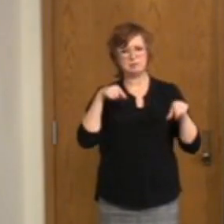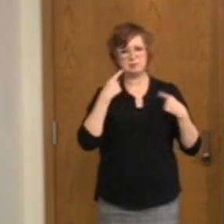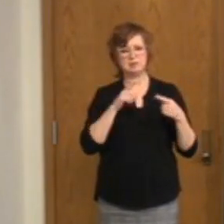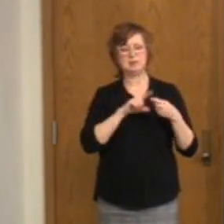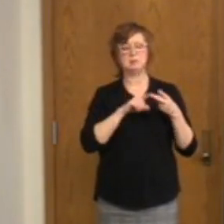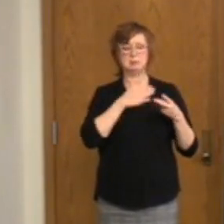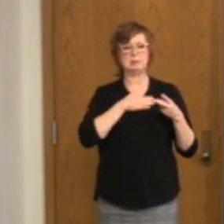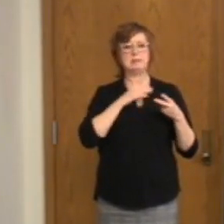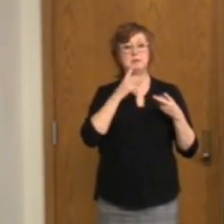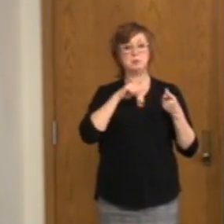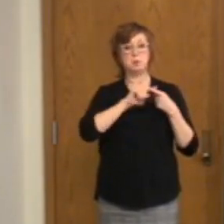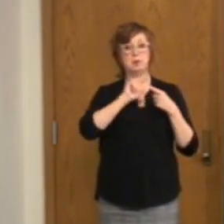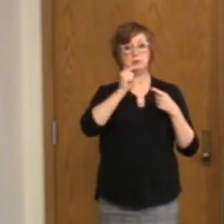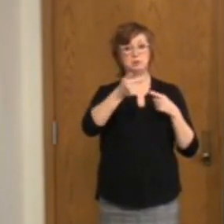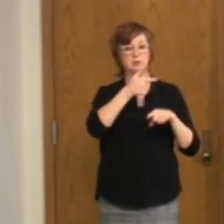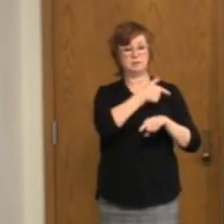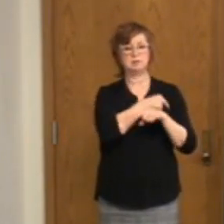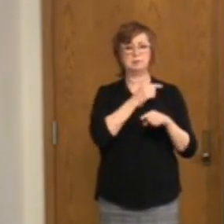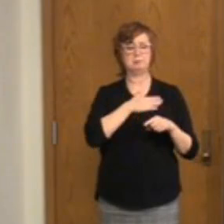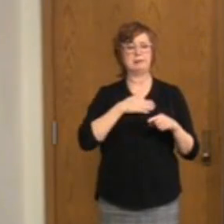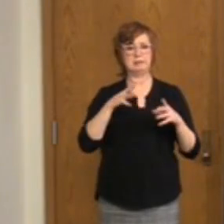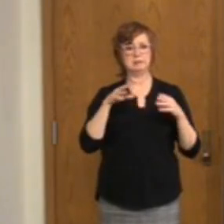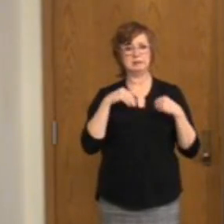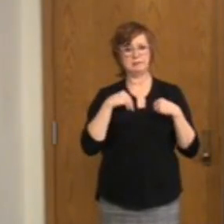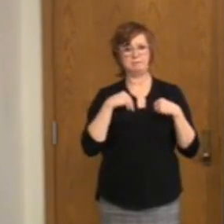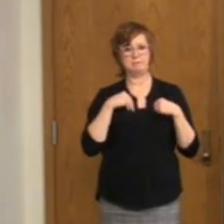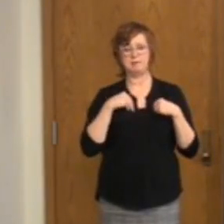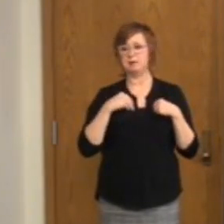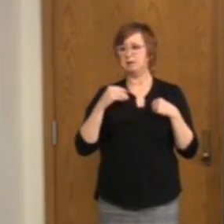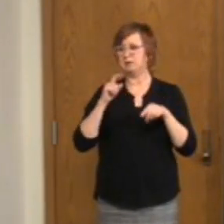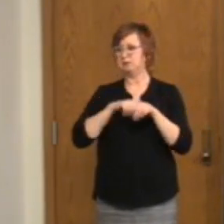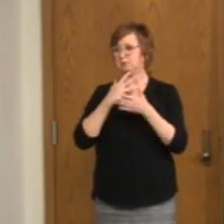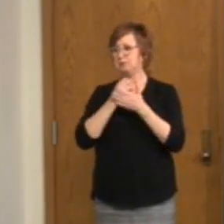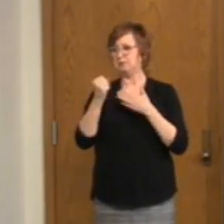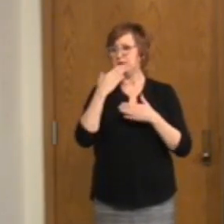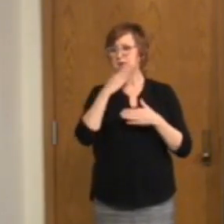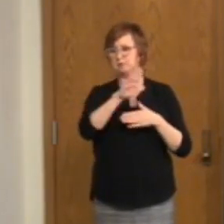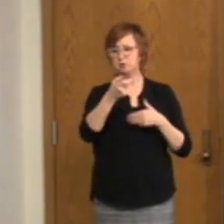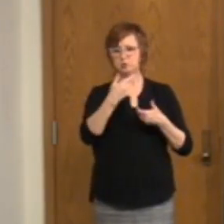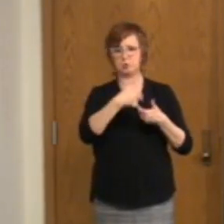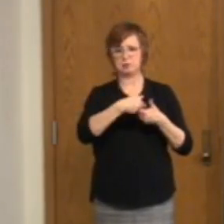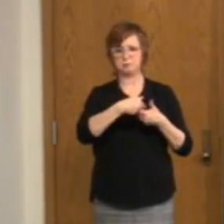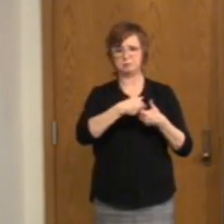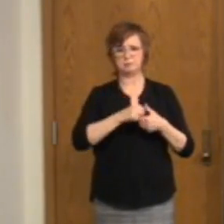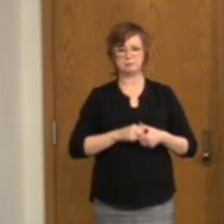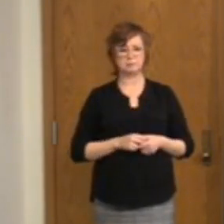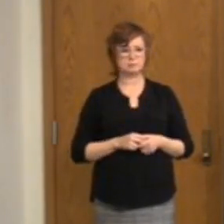vaccine when it's their time. That concludes today's update. Thank you for joining us.